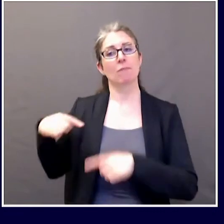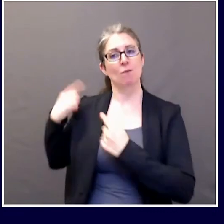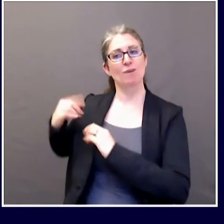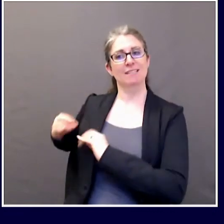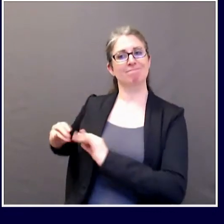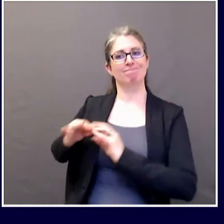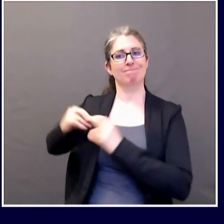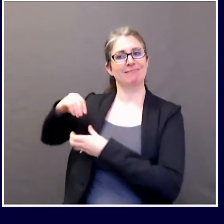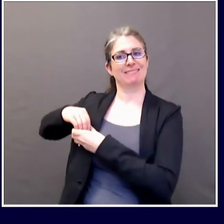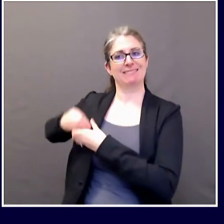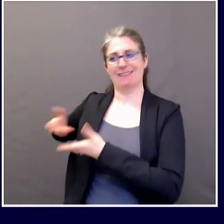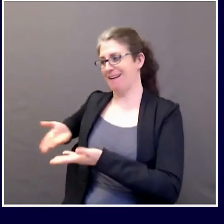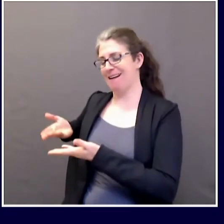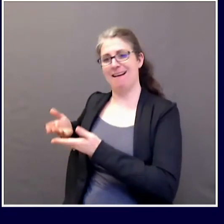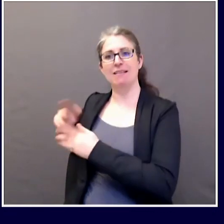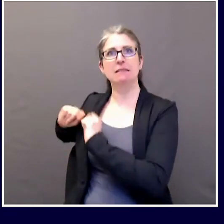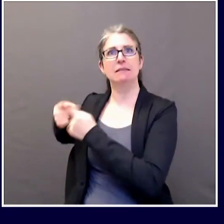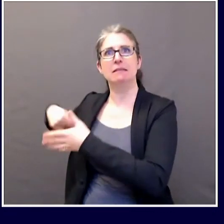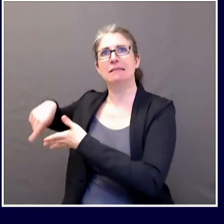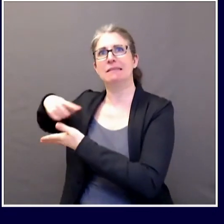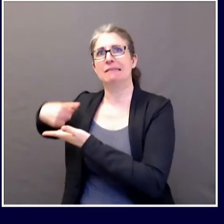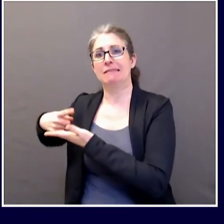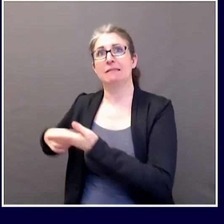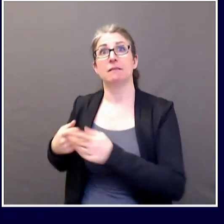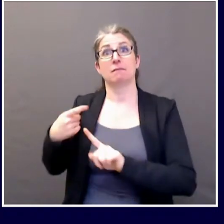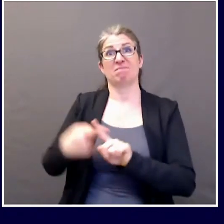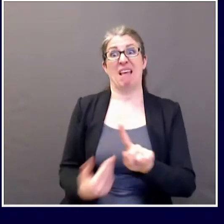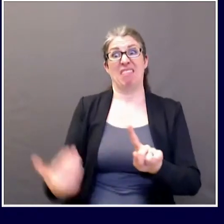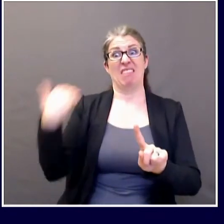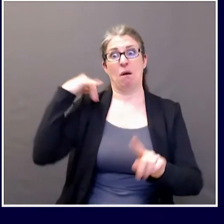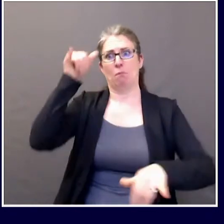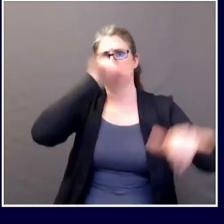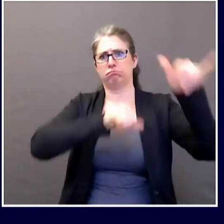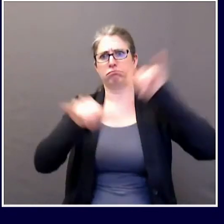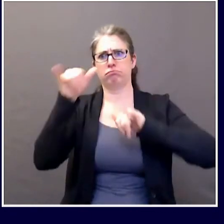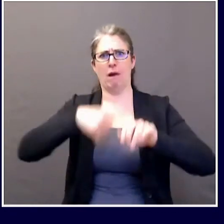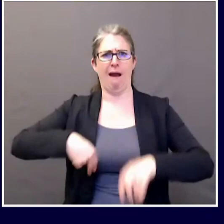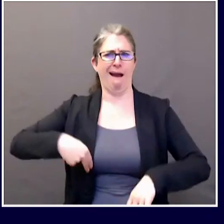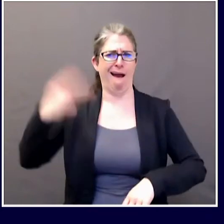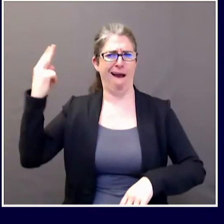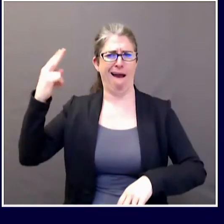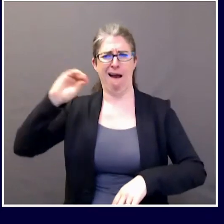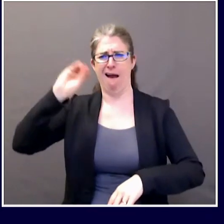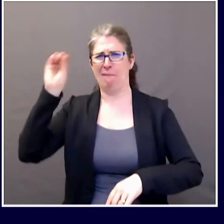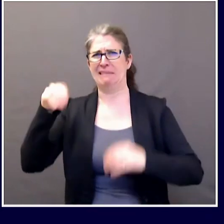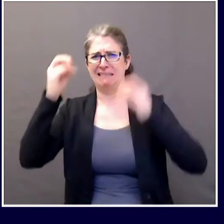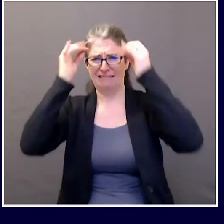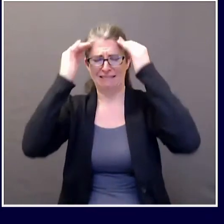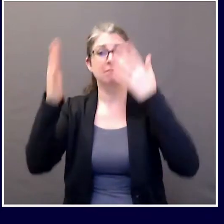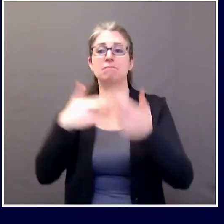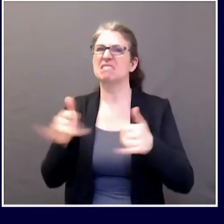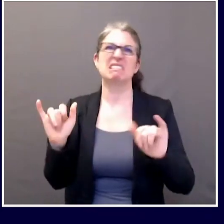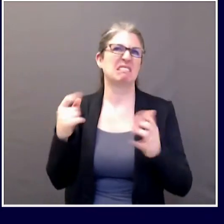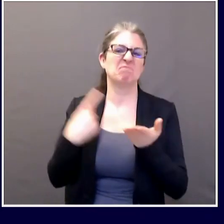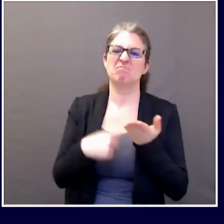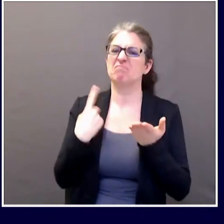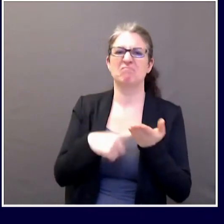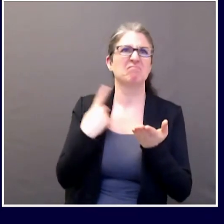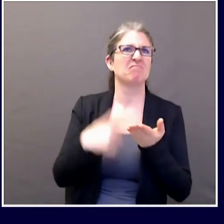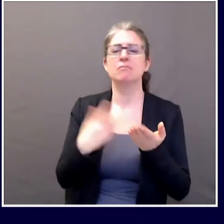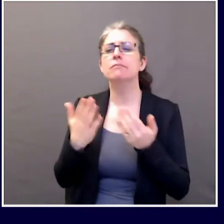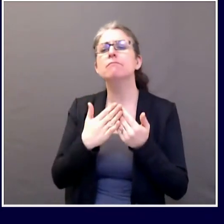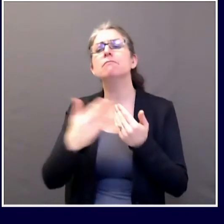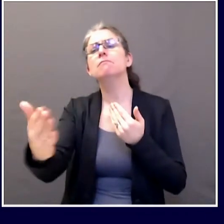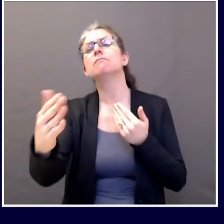very thankful downturn in cases. We've been thinking about where we go from here, both very tactically, concretely, as you say, for